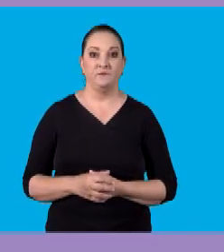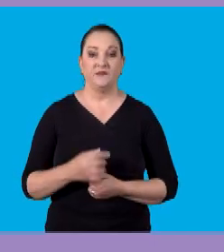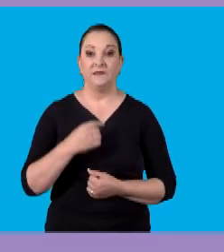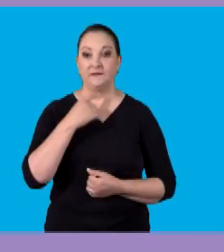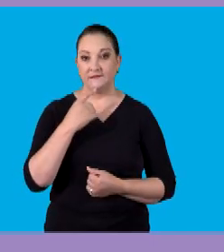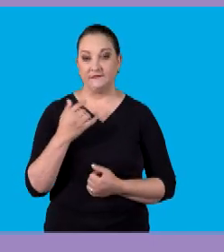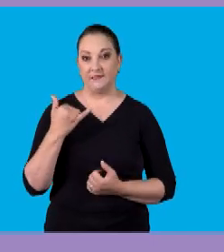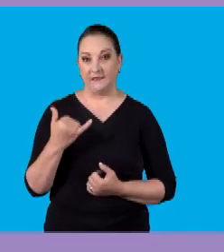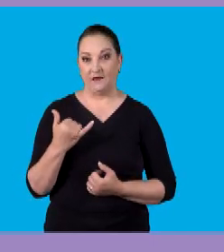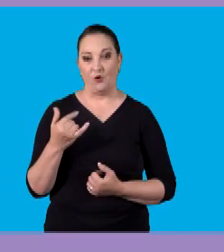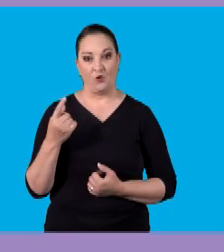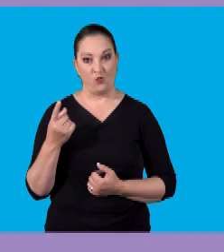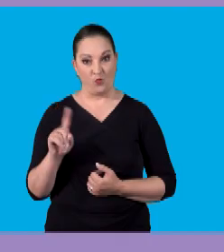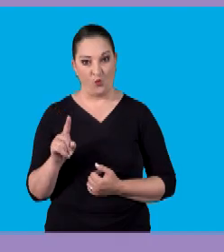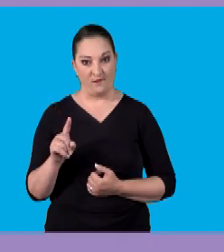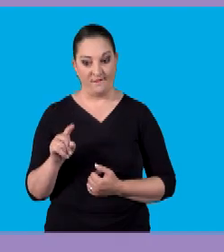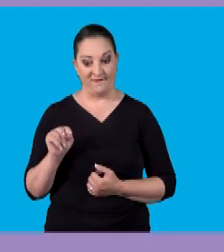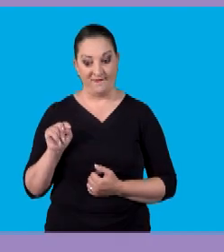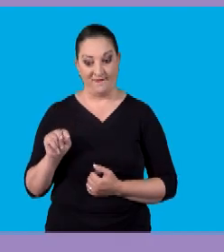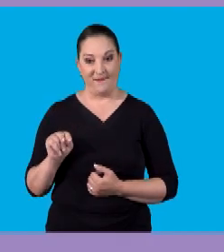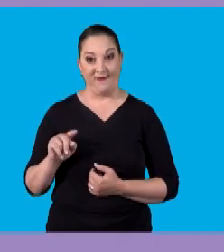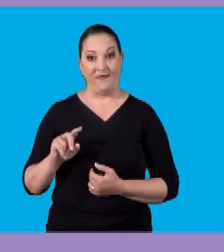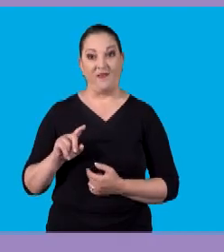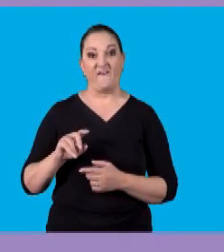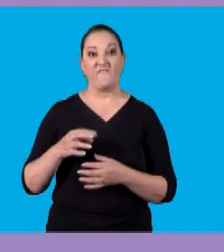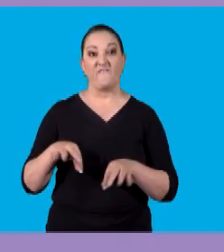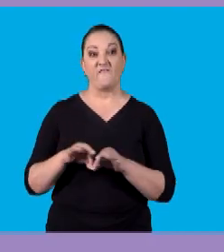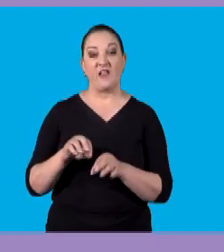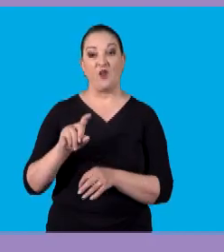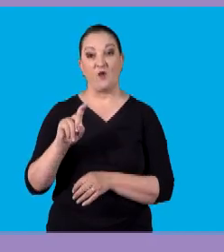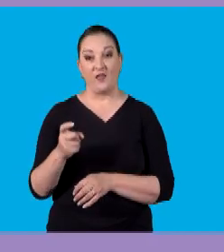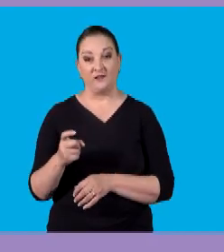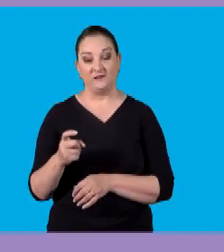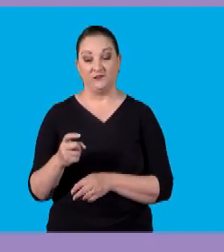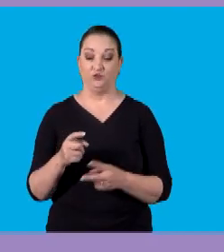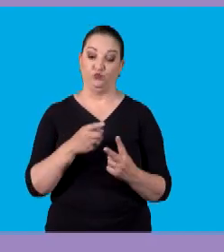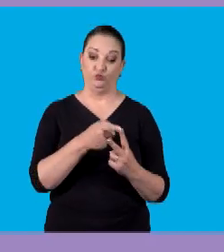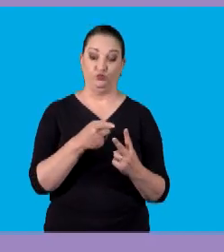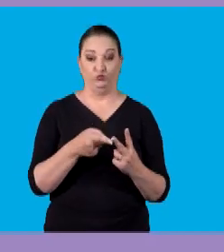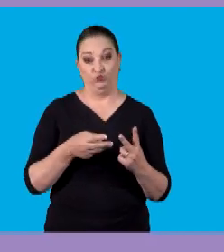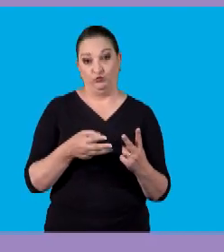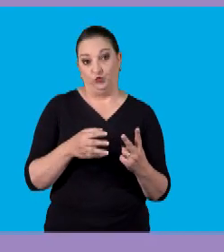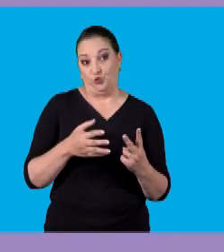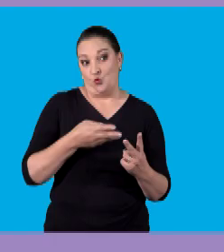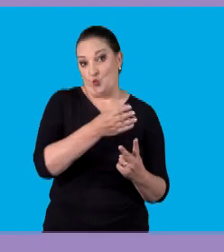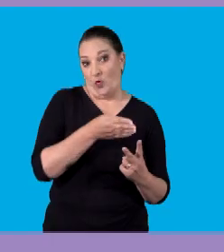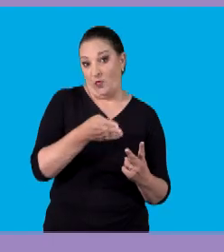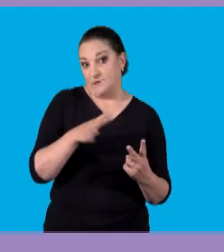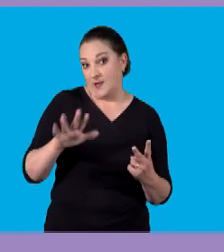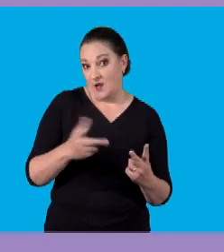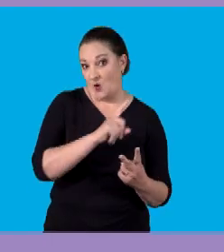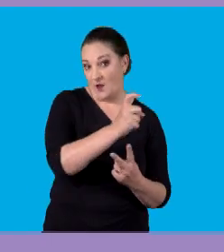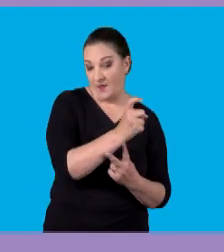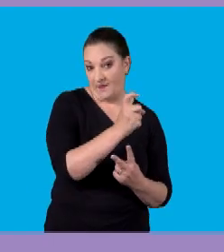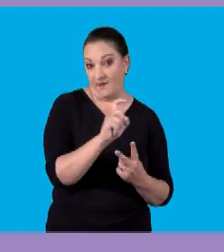to help us because we can find the value of x using one of 2 ways. Well, firstly, we can use